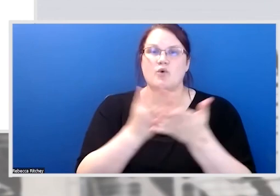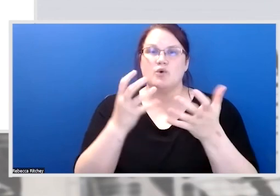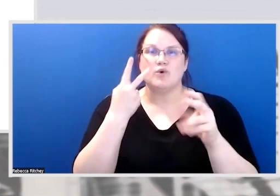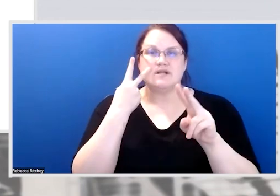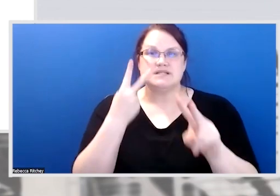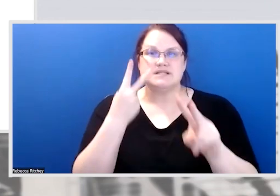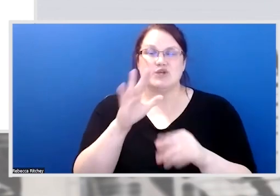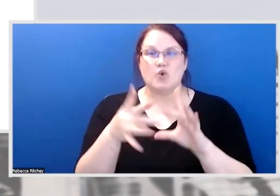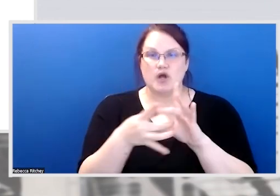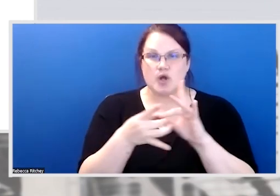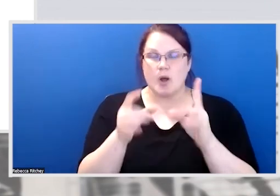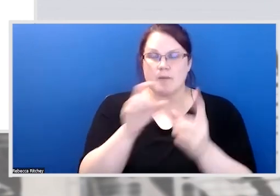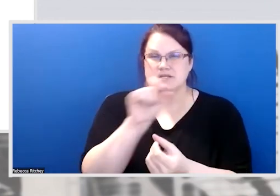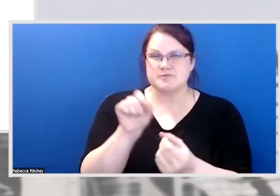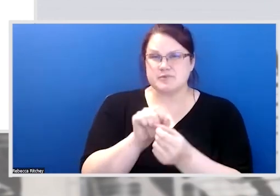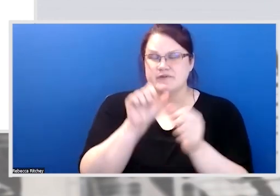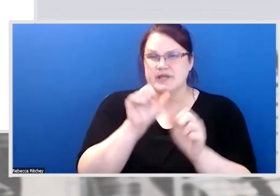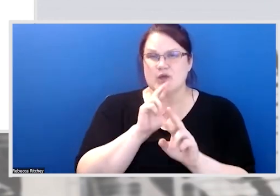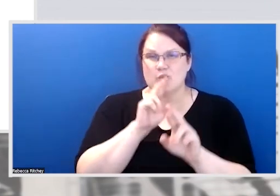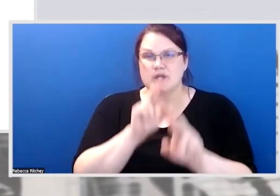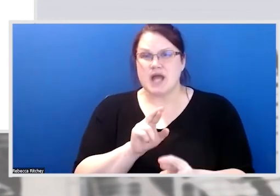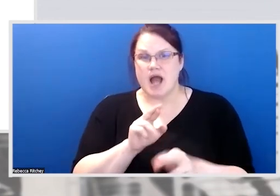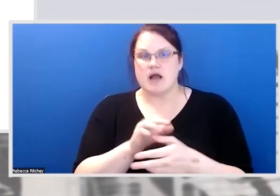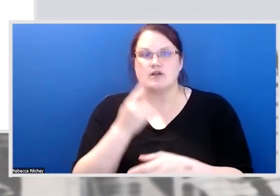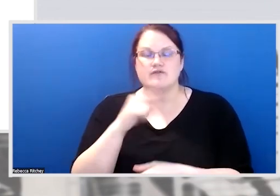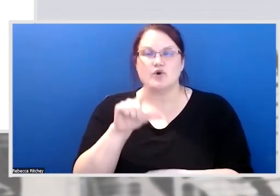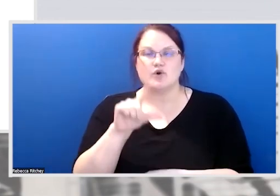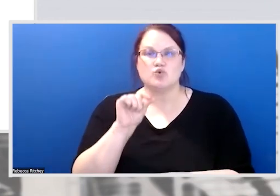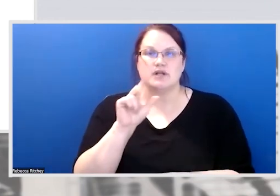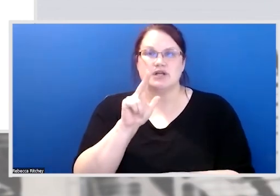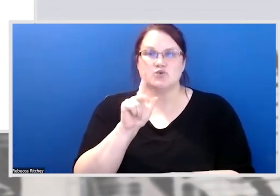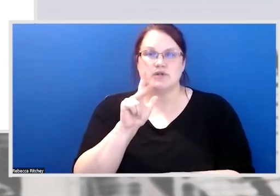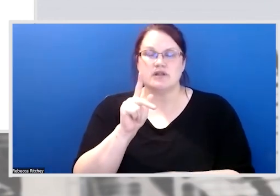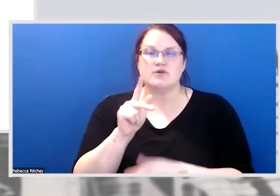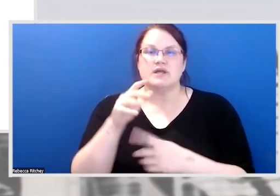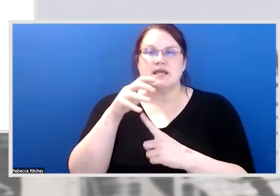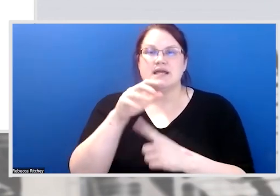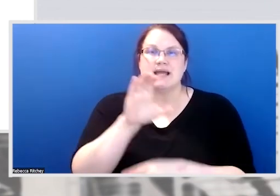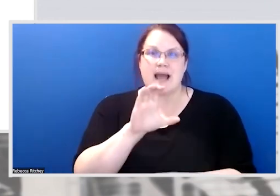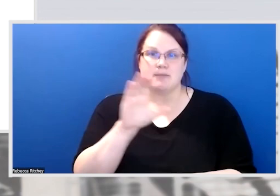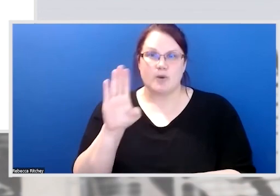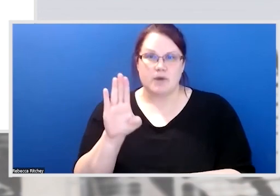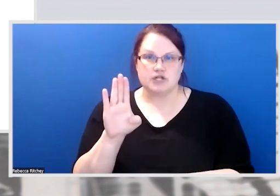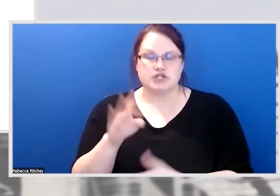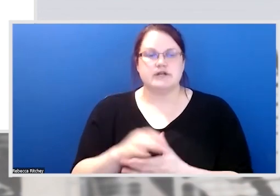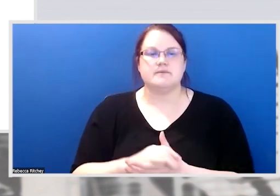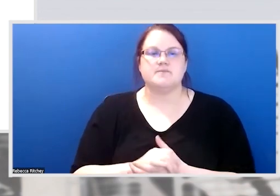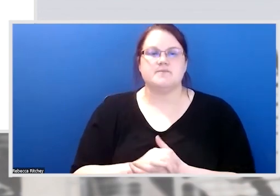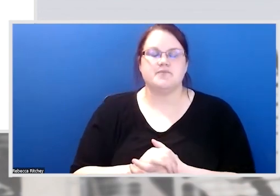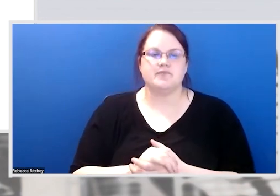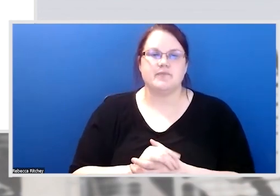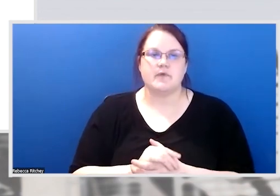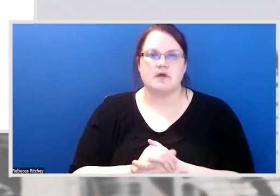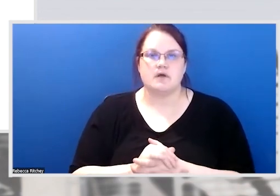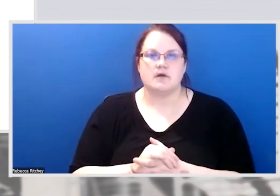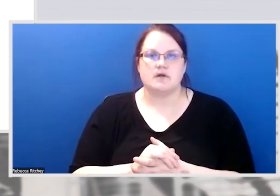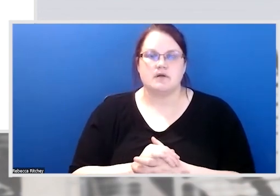specifically and they can react to them for the 2023 capital budget. In regards to